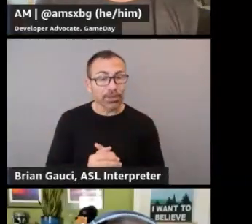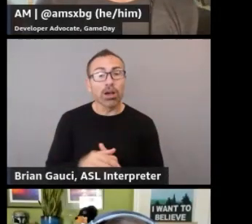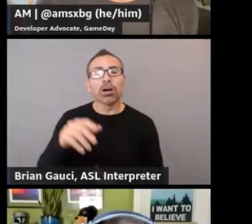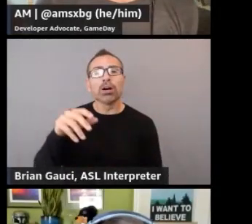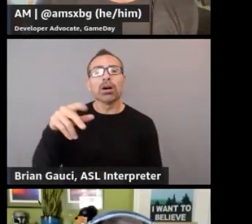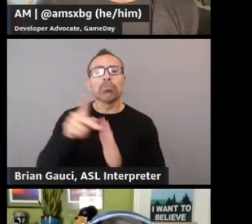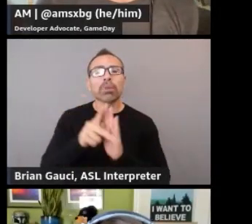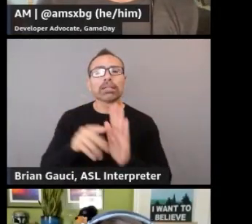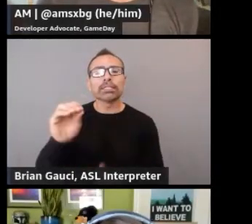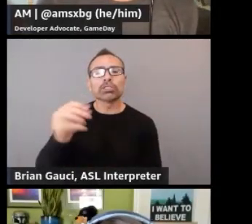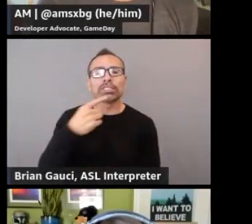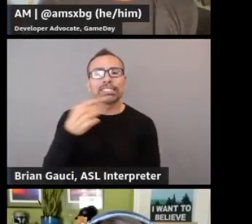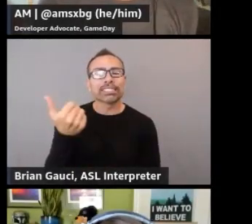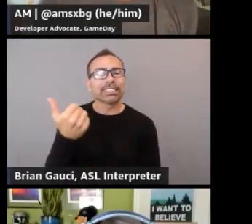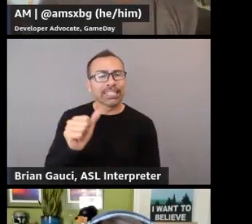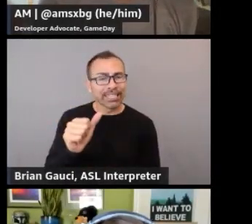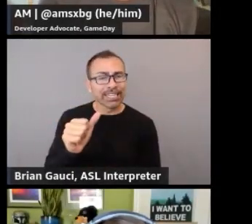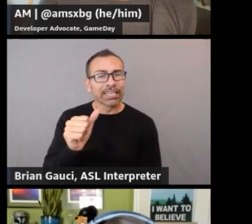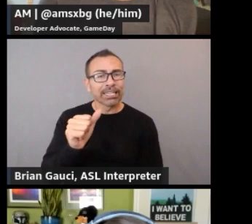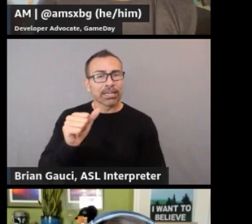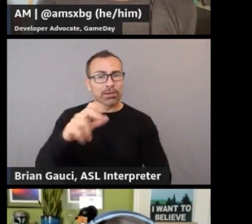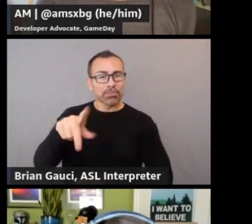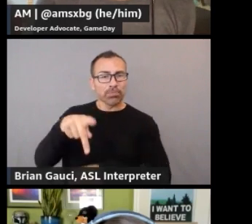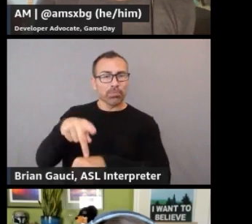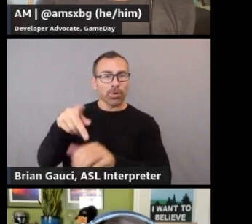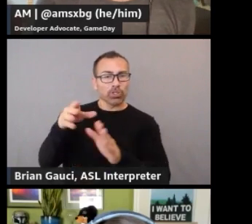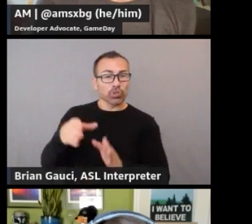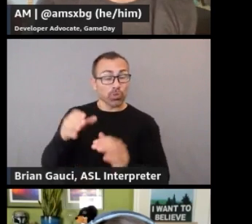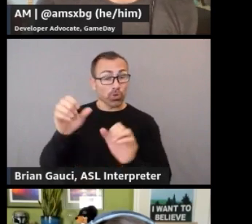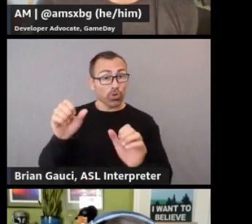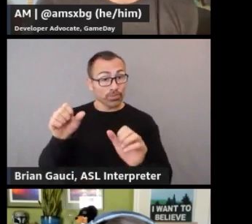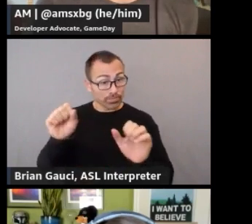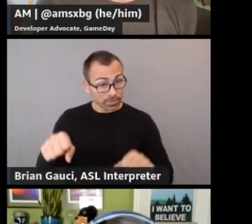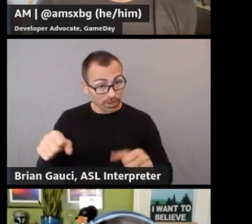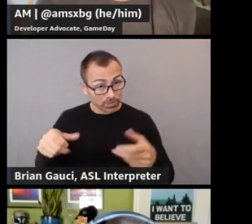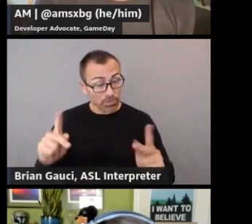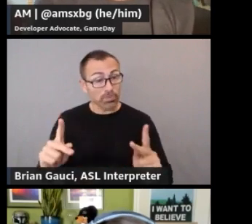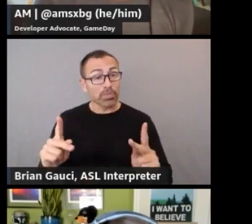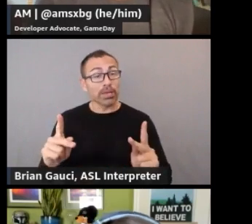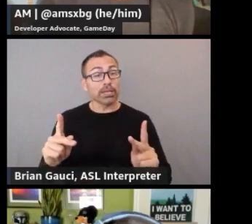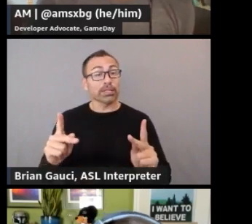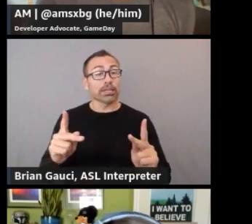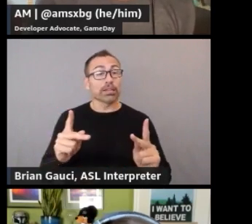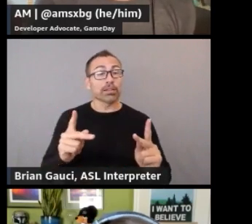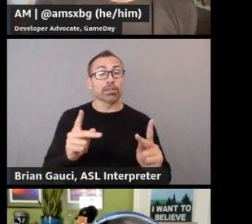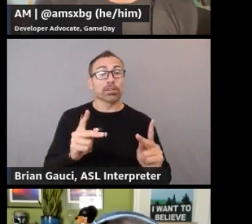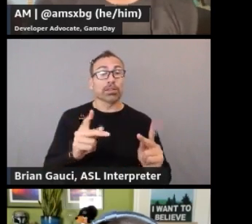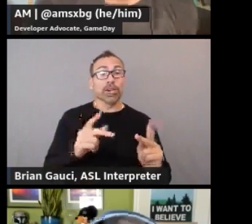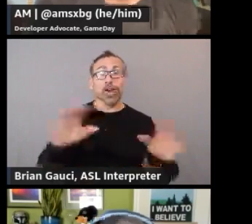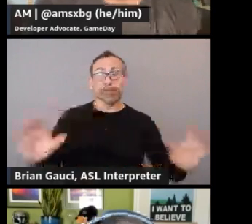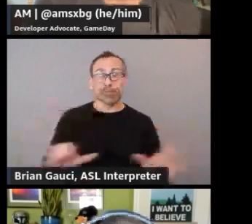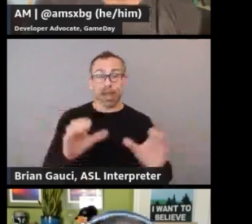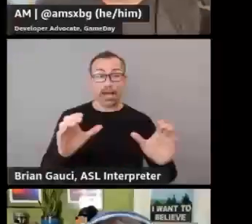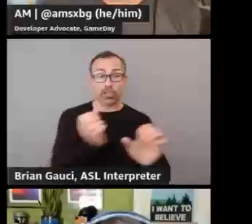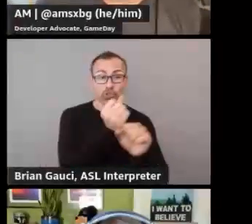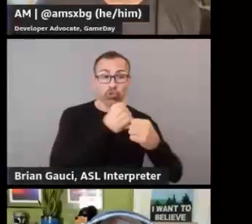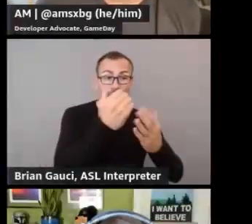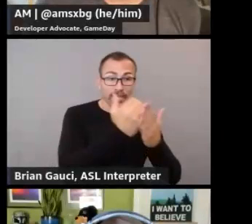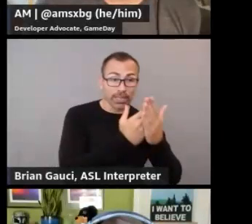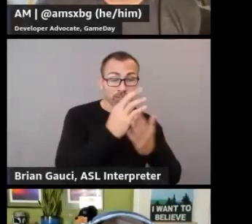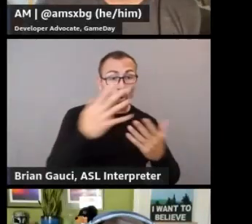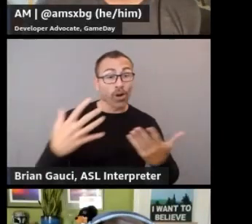says any principal is permitted to perform either the action create list or get lists for the application Tiny To